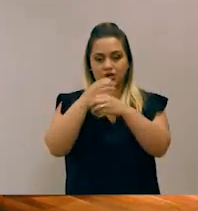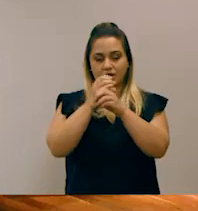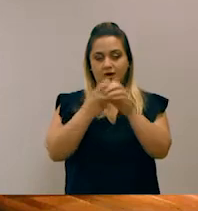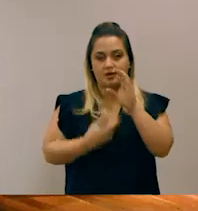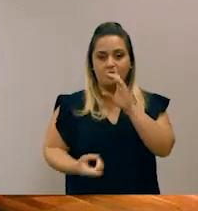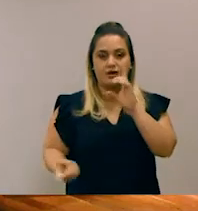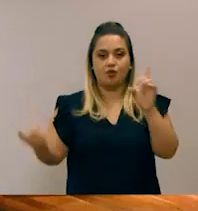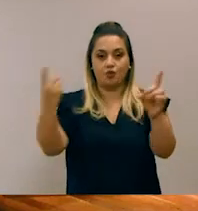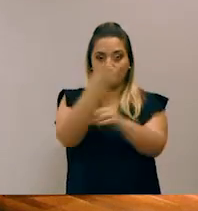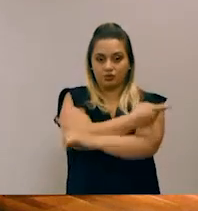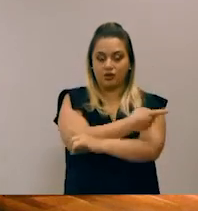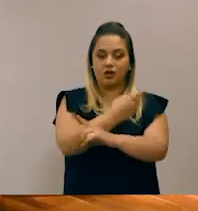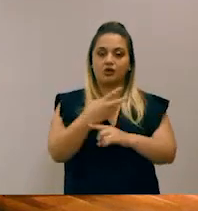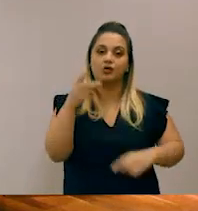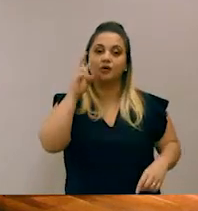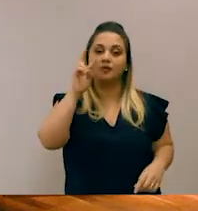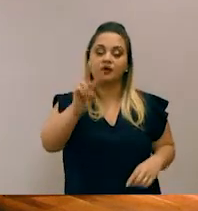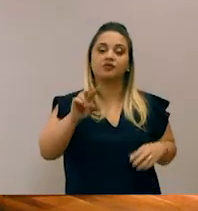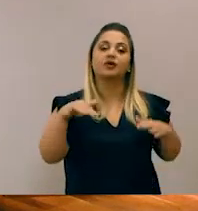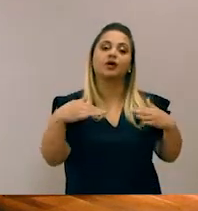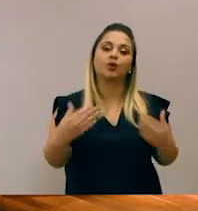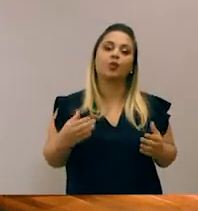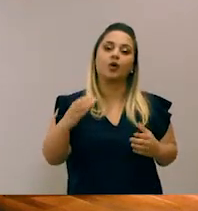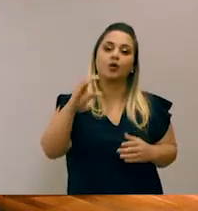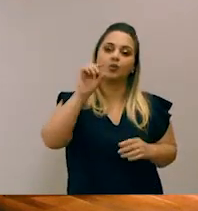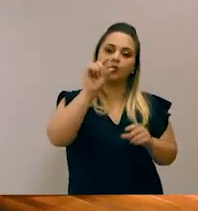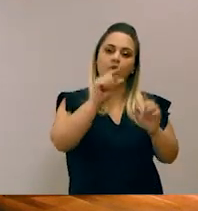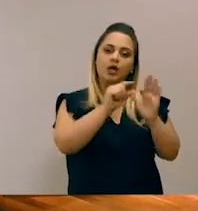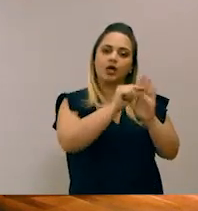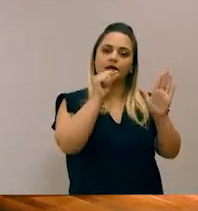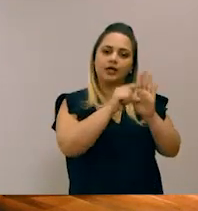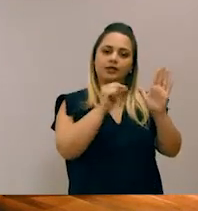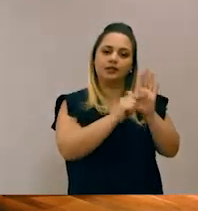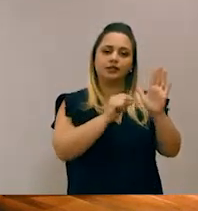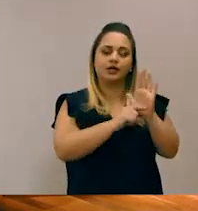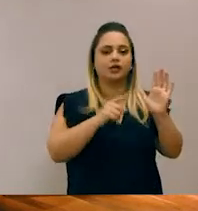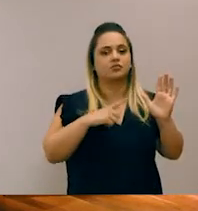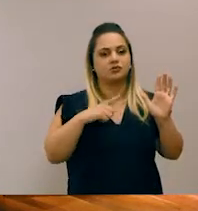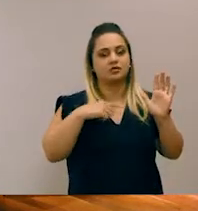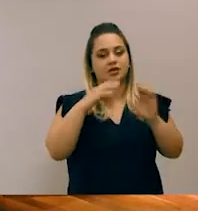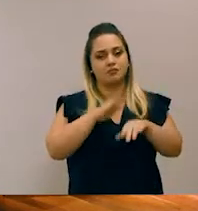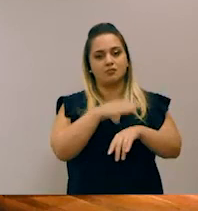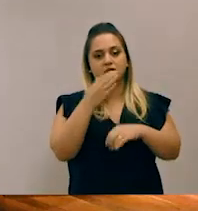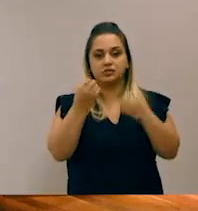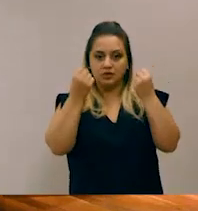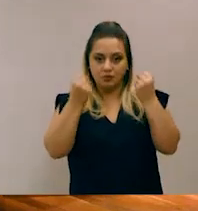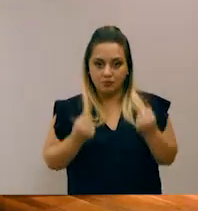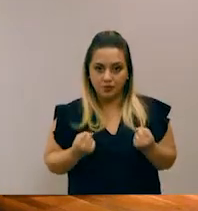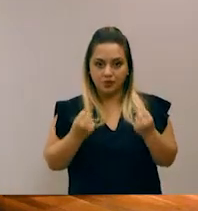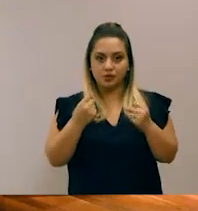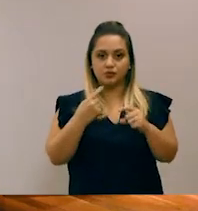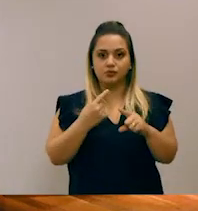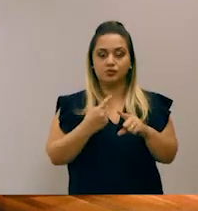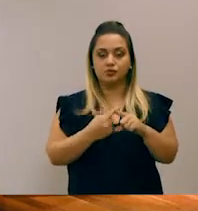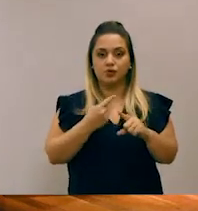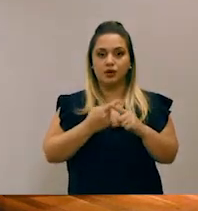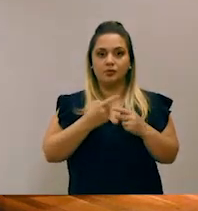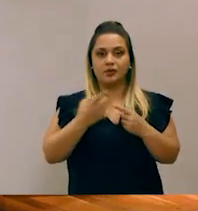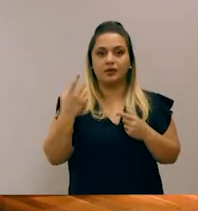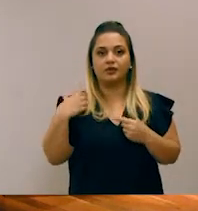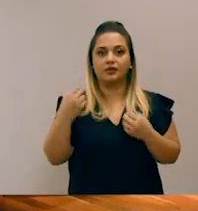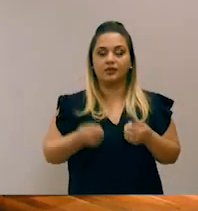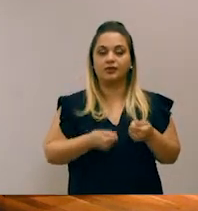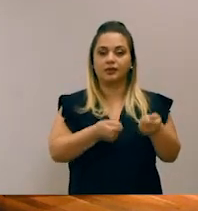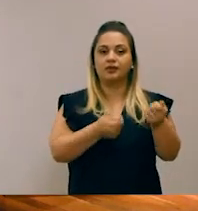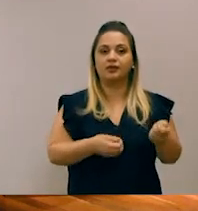reverse engineering of what the algorithm is looking at, the criteria that has a big weight, bigger weight, and then you